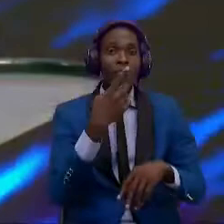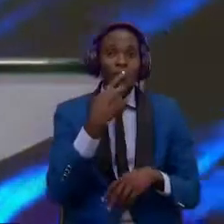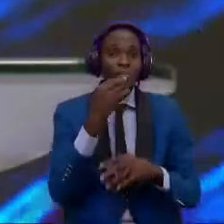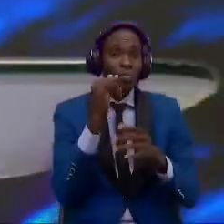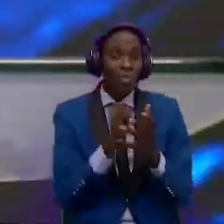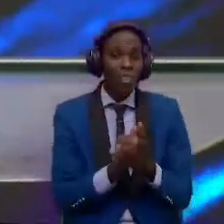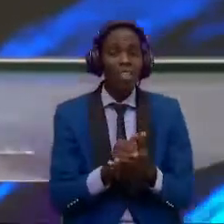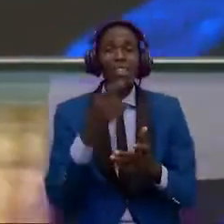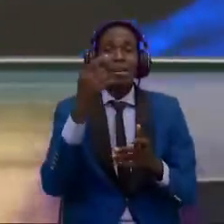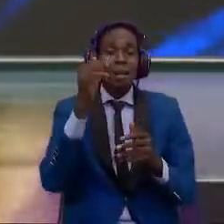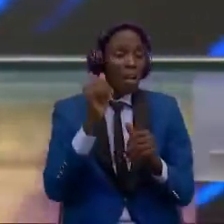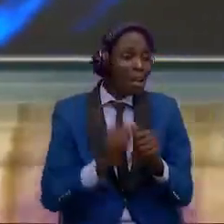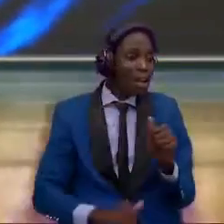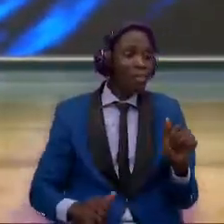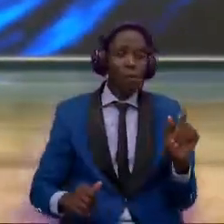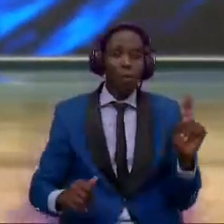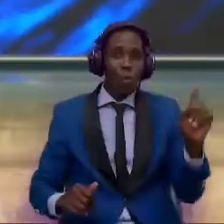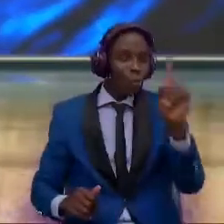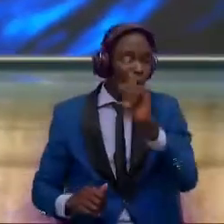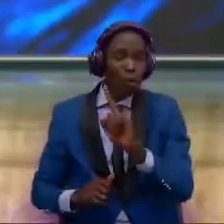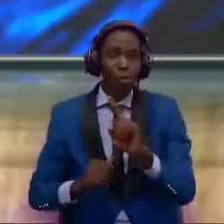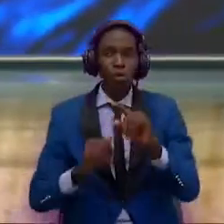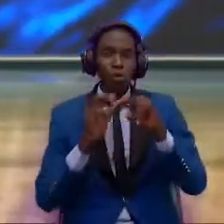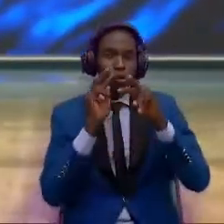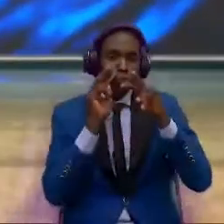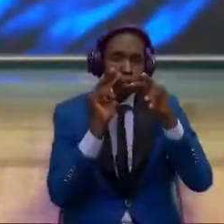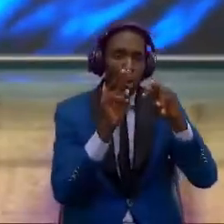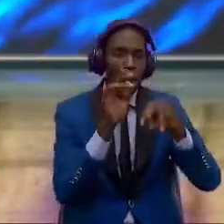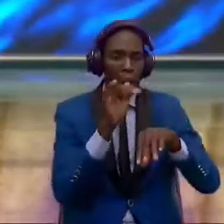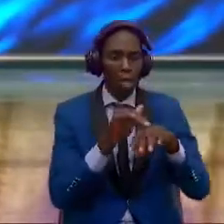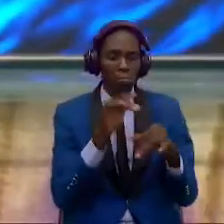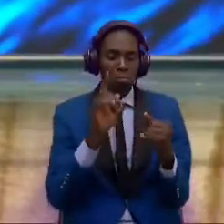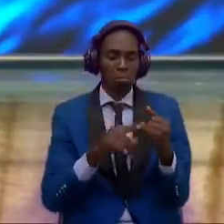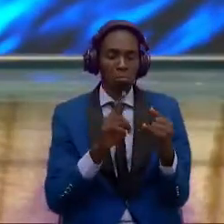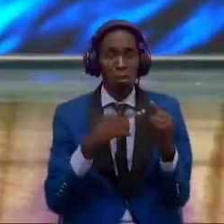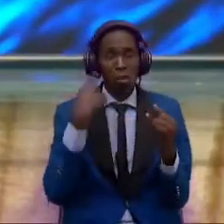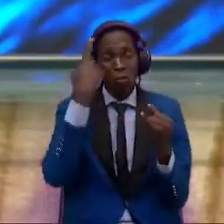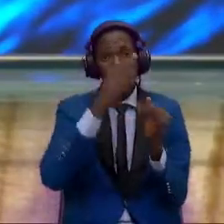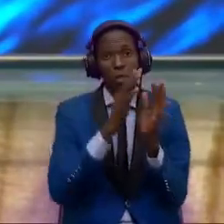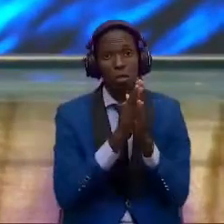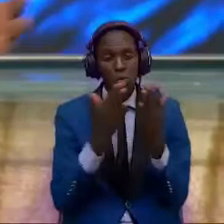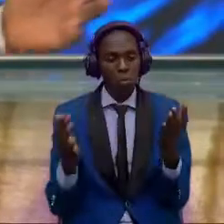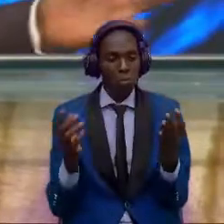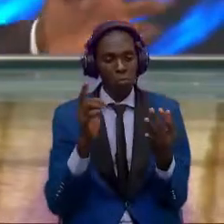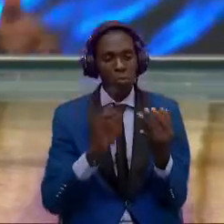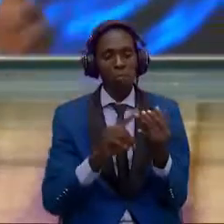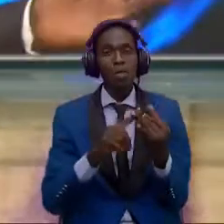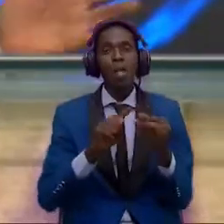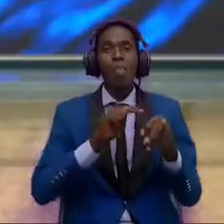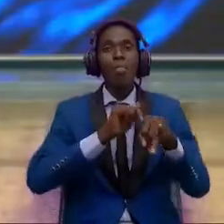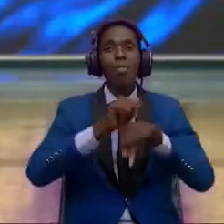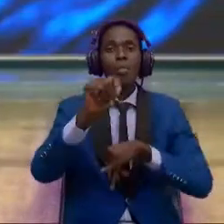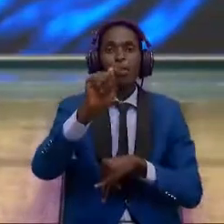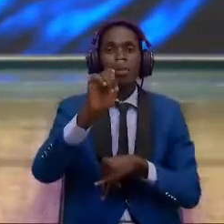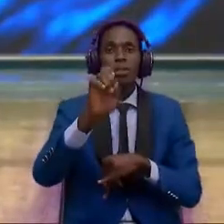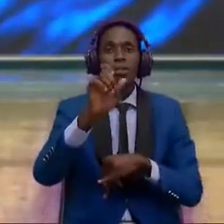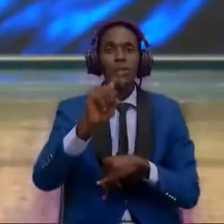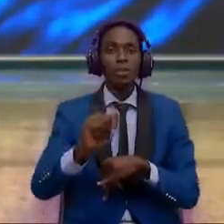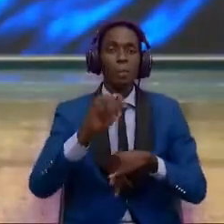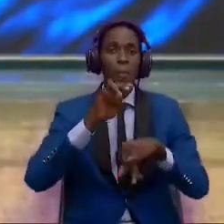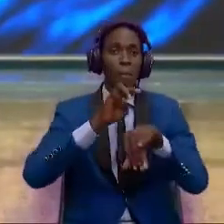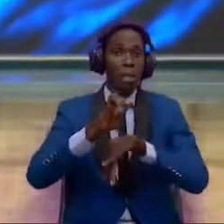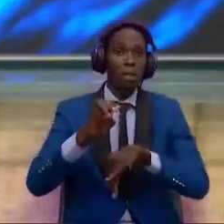up, either they are looking at Facebook, or they are looking at their text, or they are looking at WhatsApp.